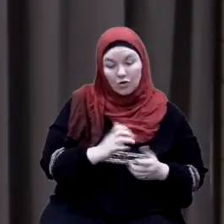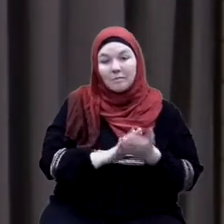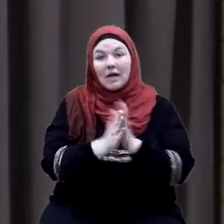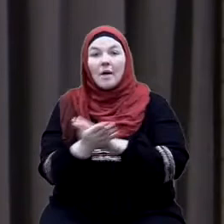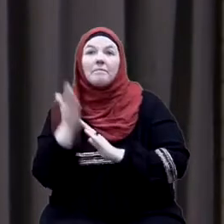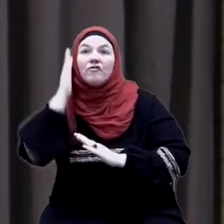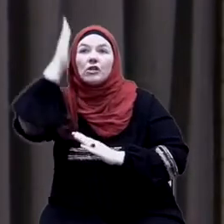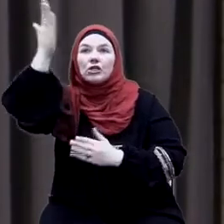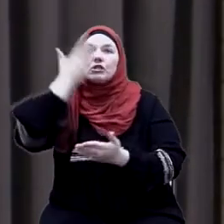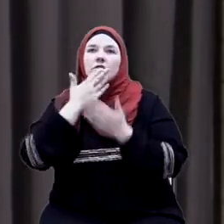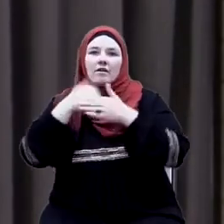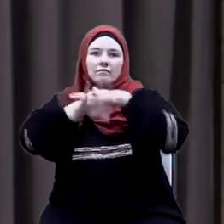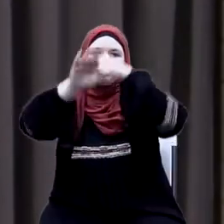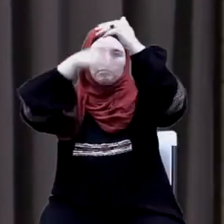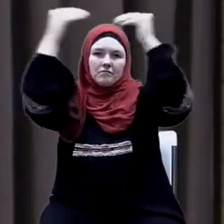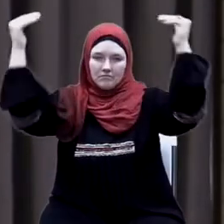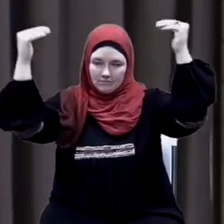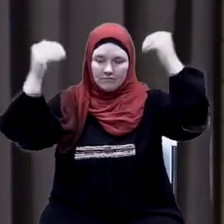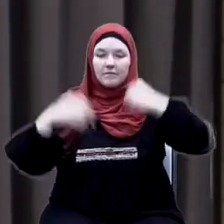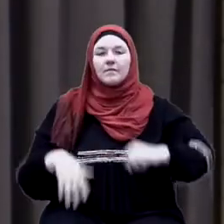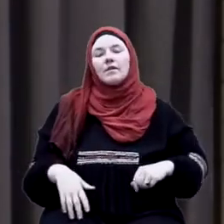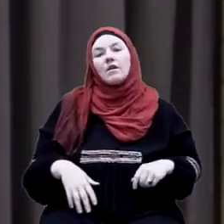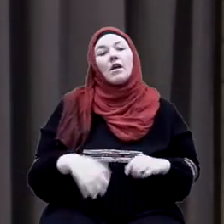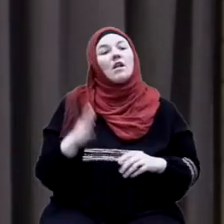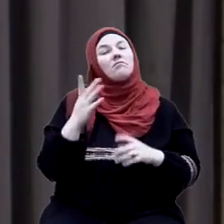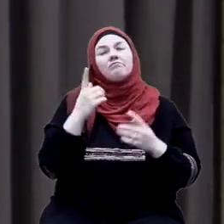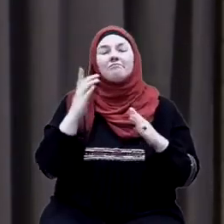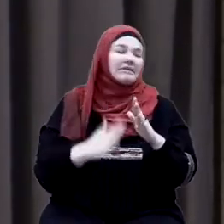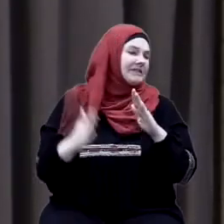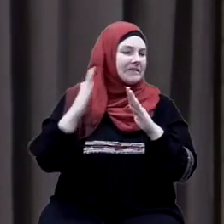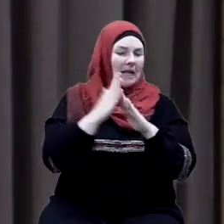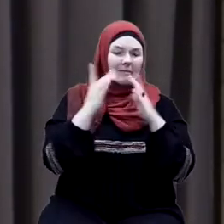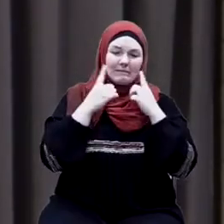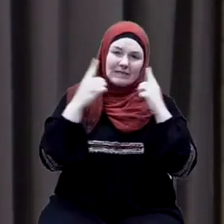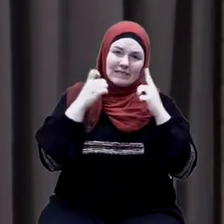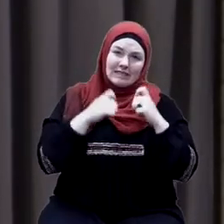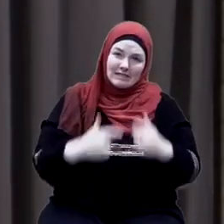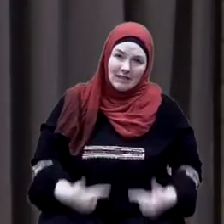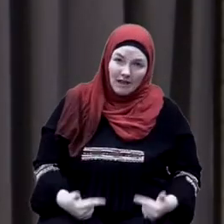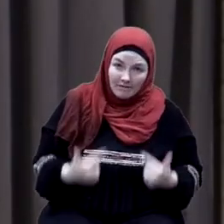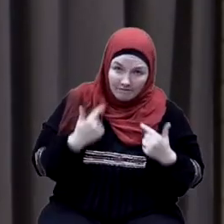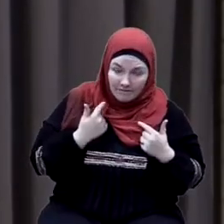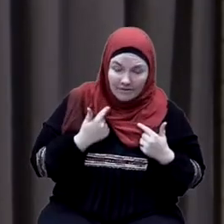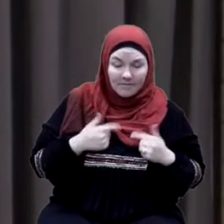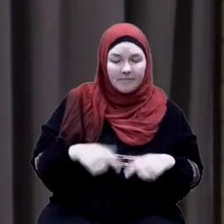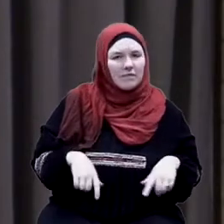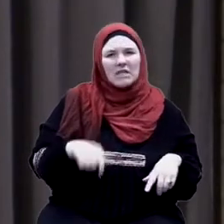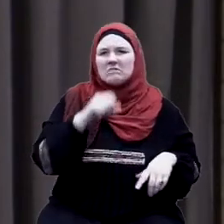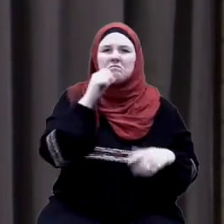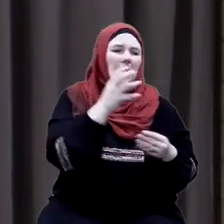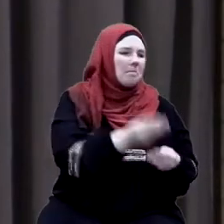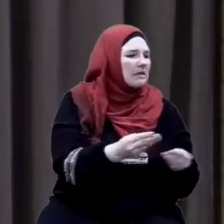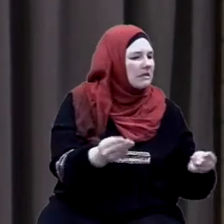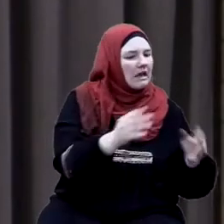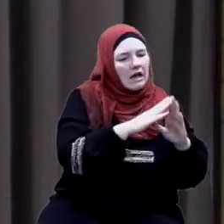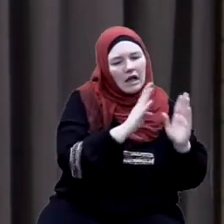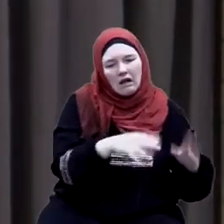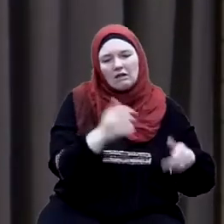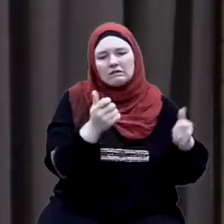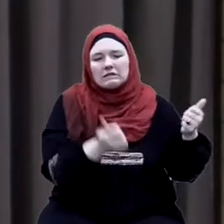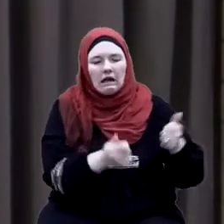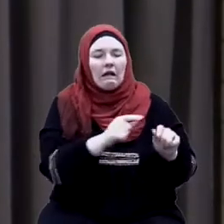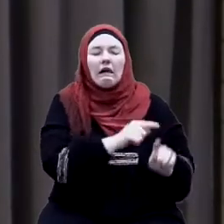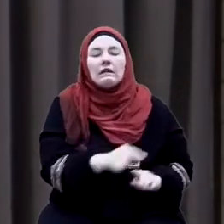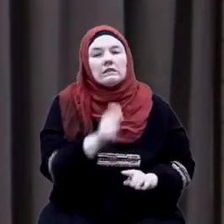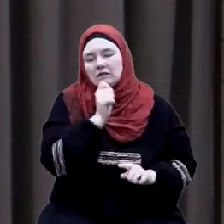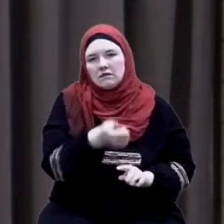I'll repeat this again. The ultimate success in this life is not material achievement. It